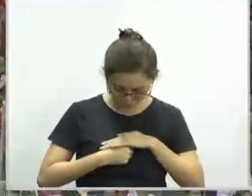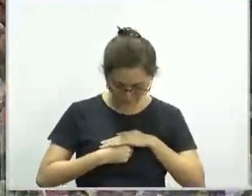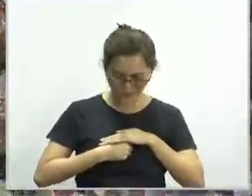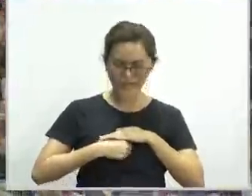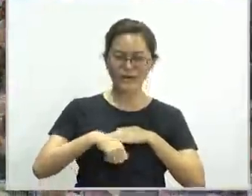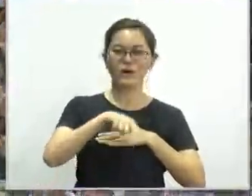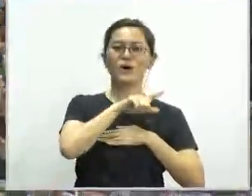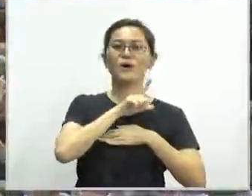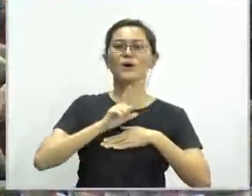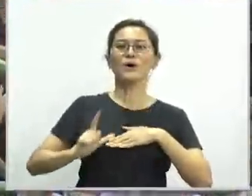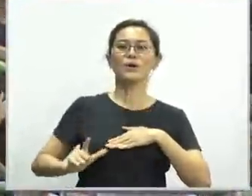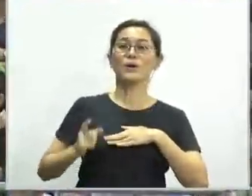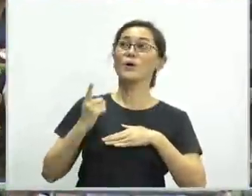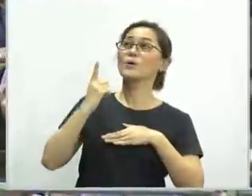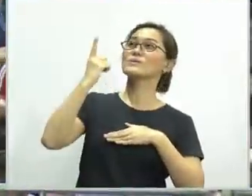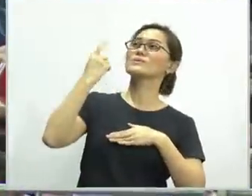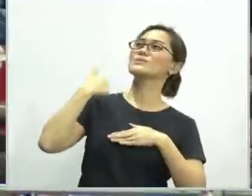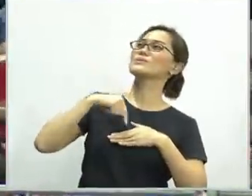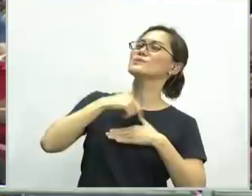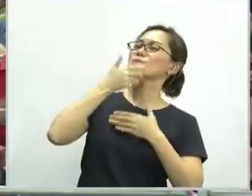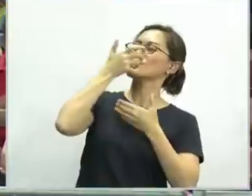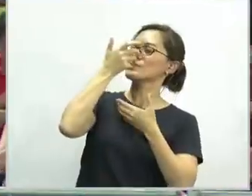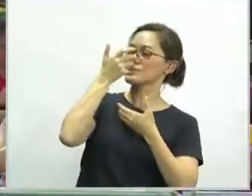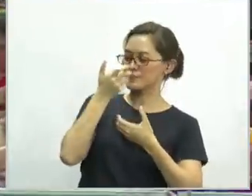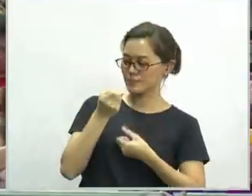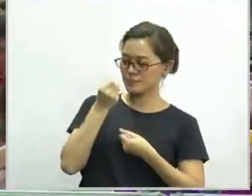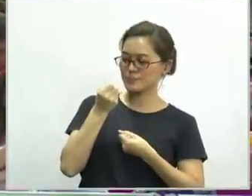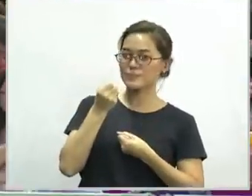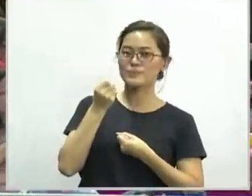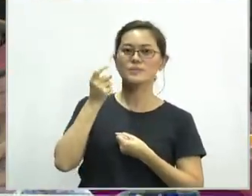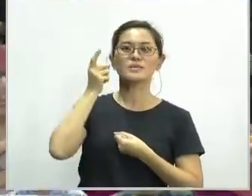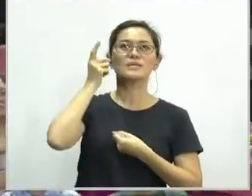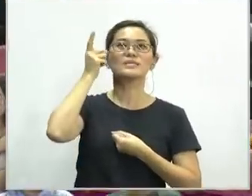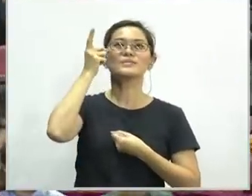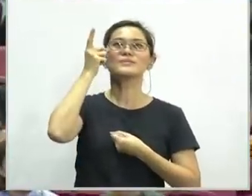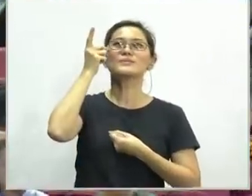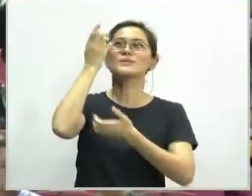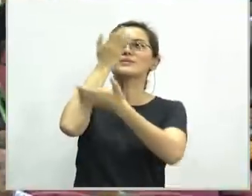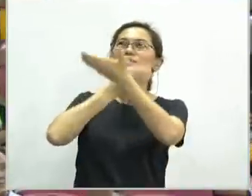Lord, we trust that you will hear from heaven,